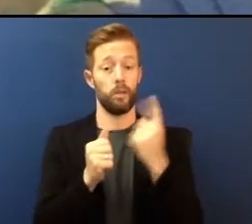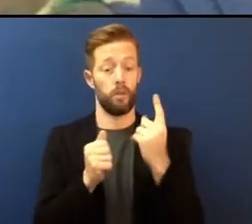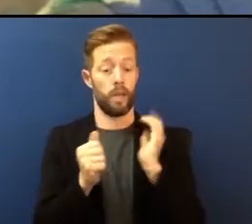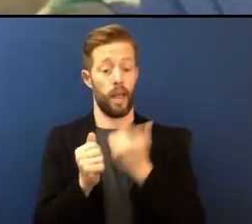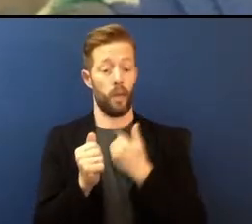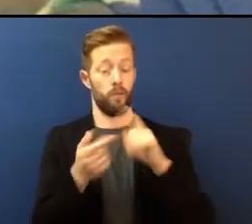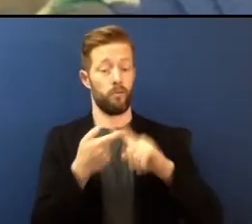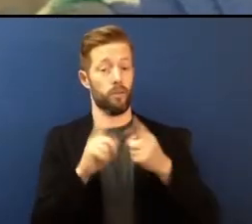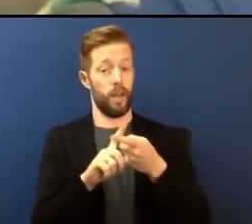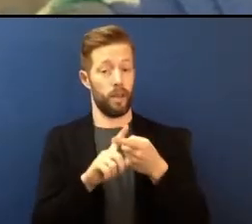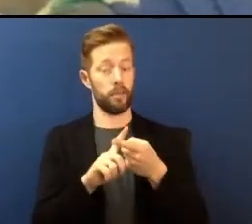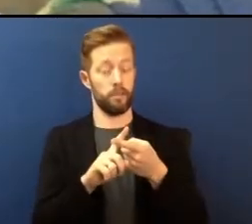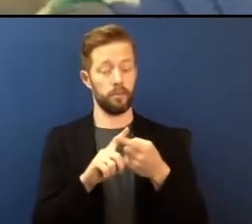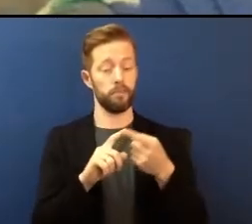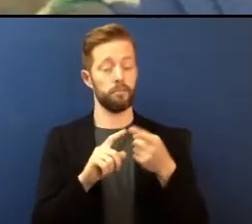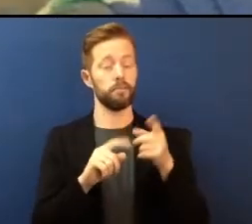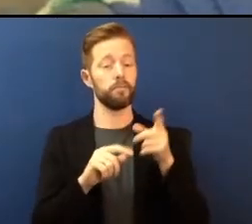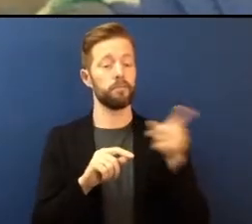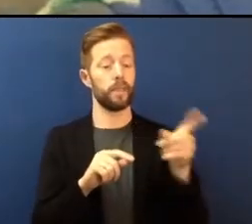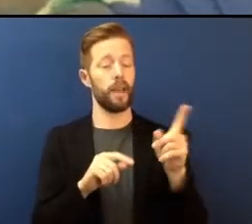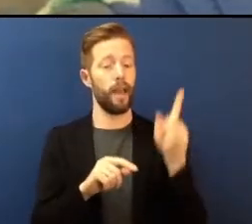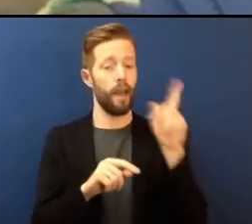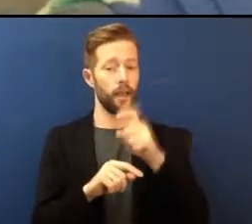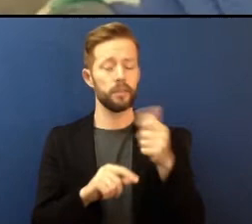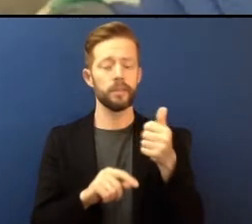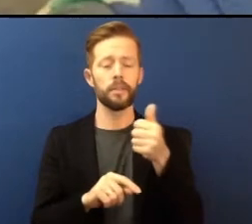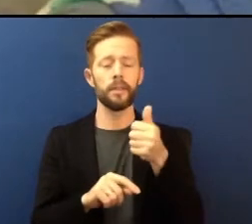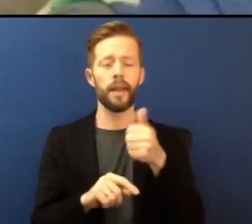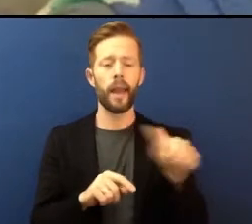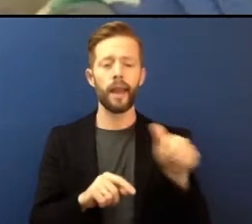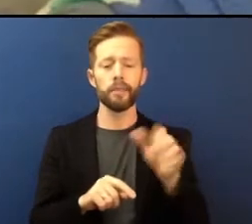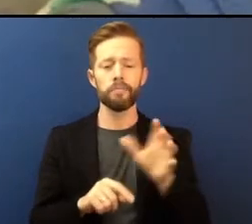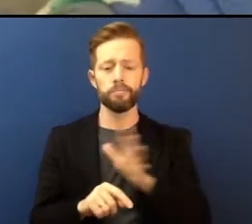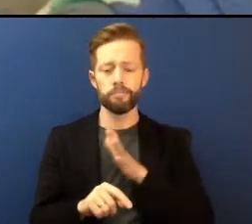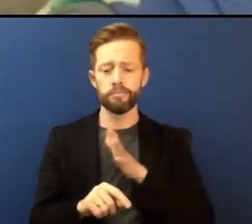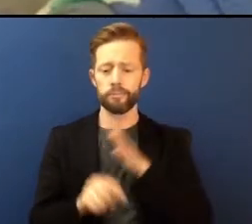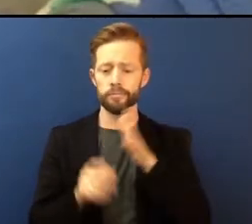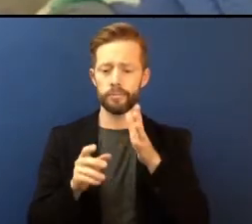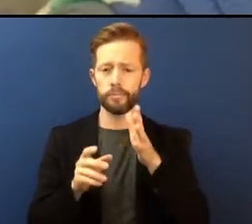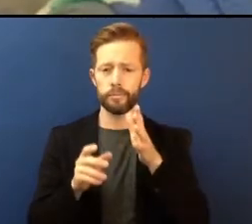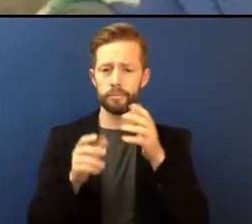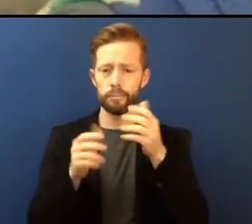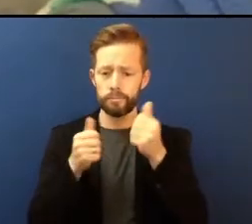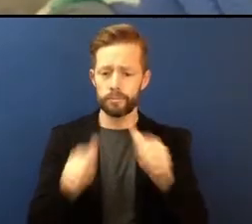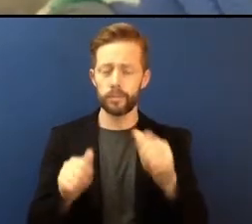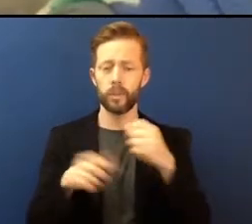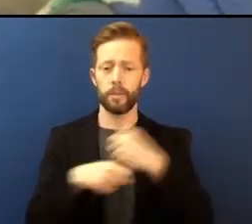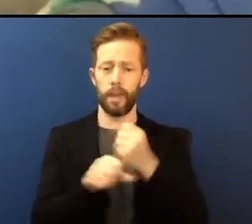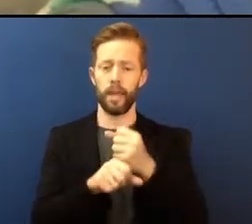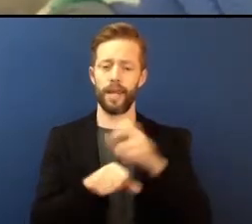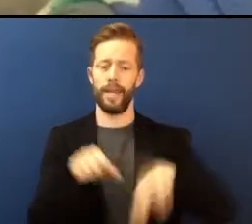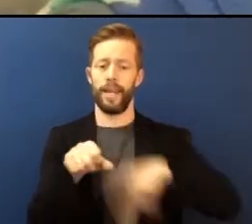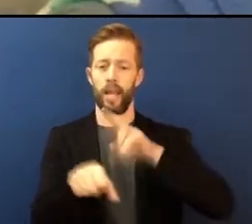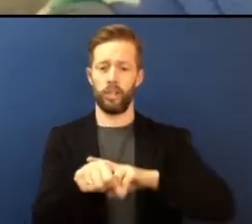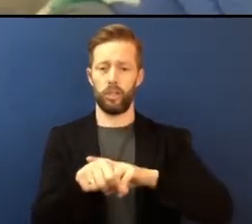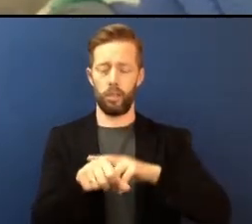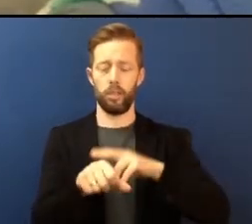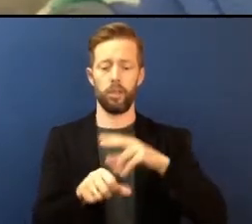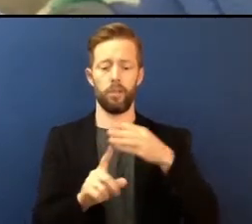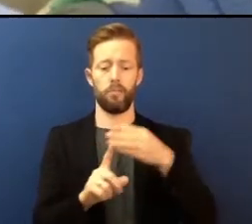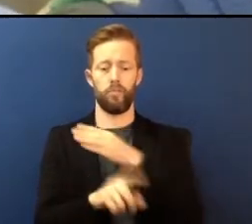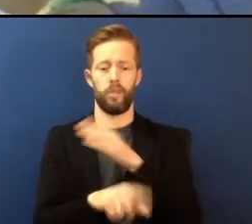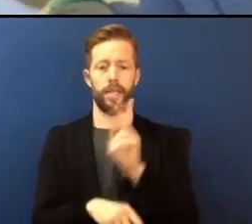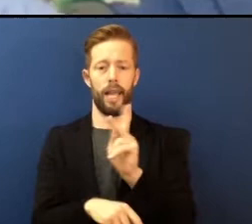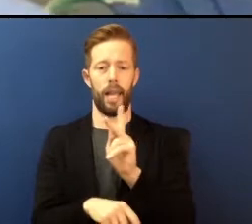you off with a friend of both of ours, Alyssa Lange, asks, are there any formal efforts to create national park